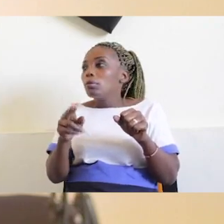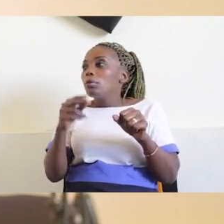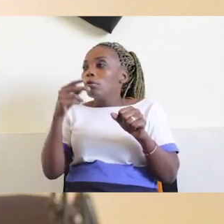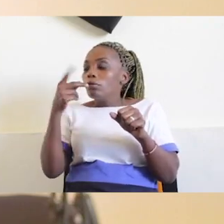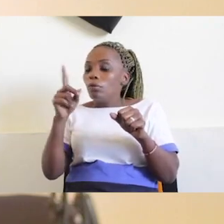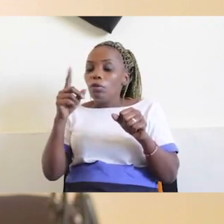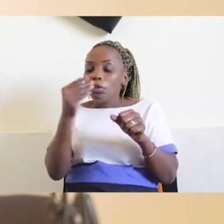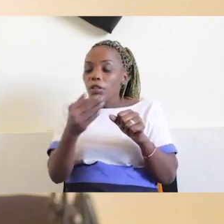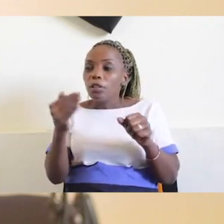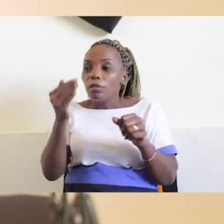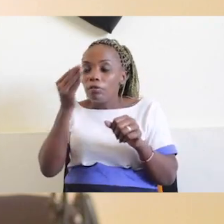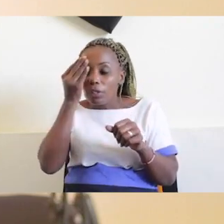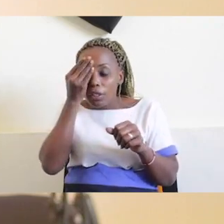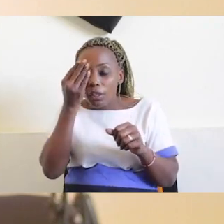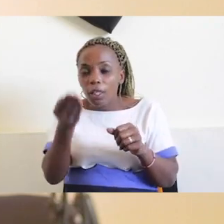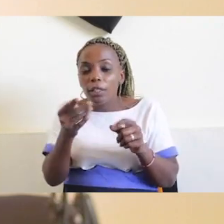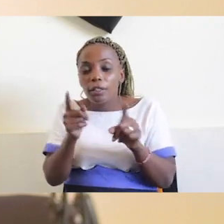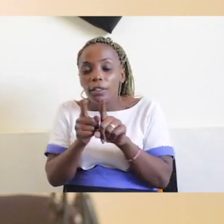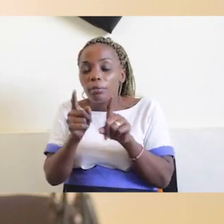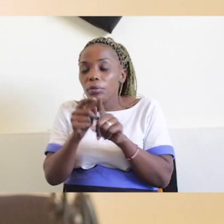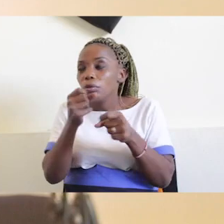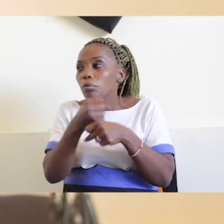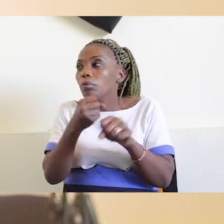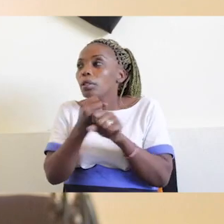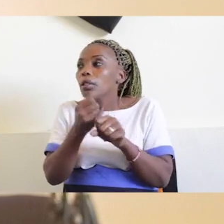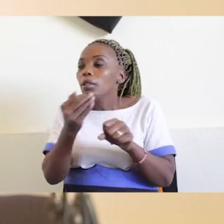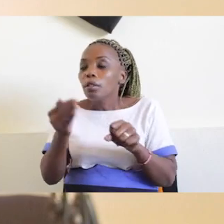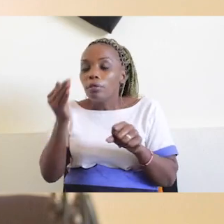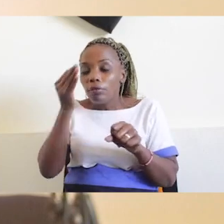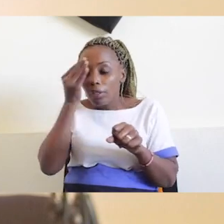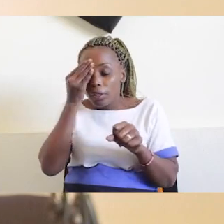upon the children of Israel, and to cause them